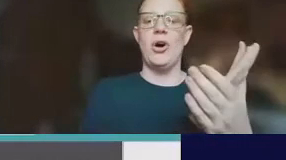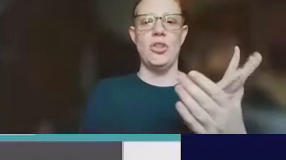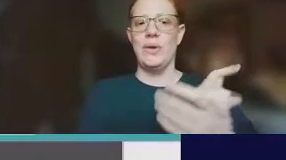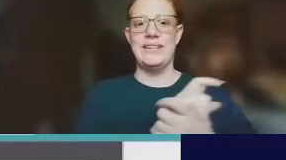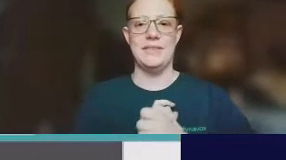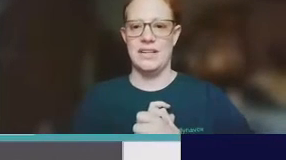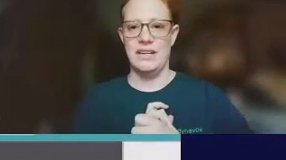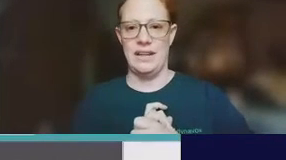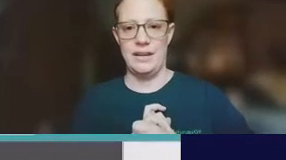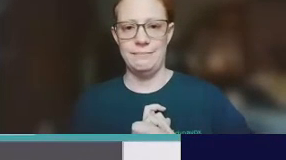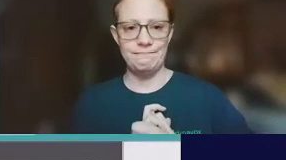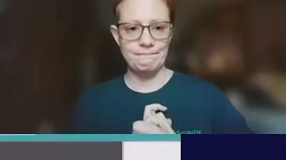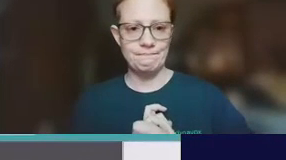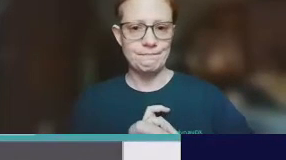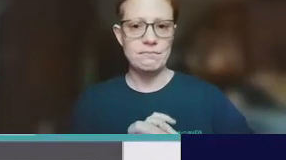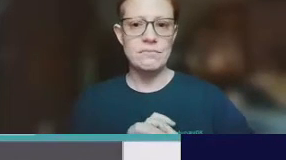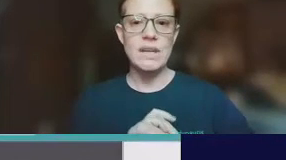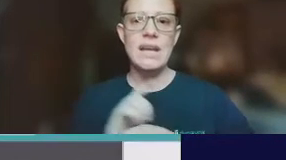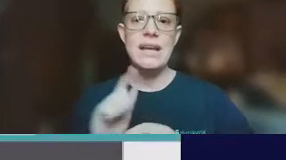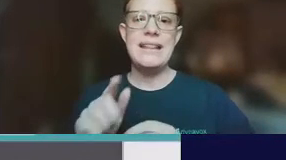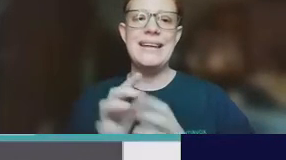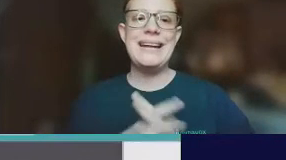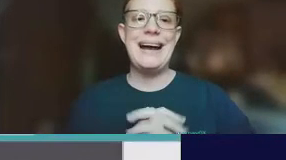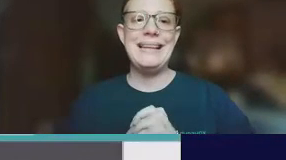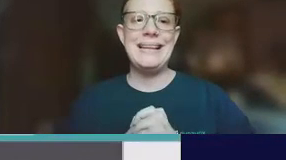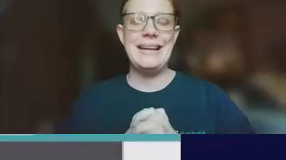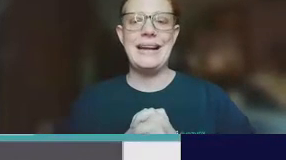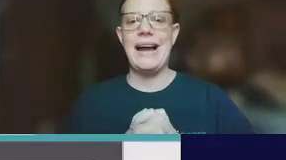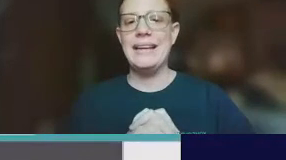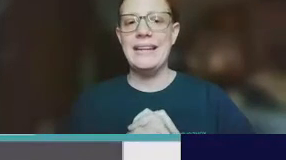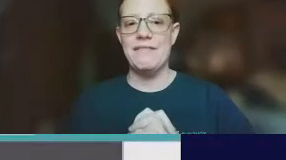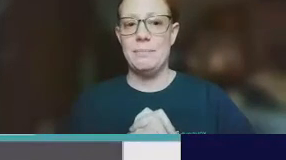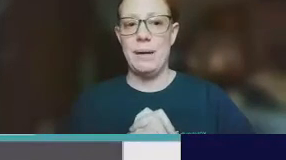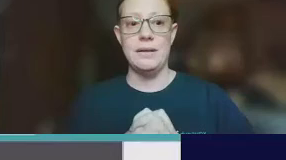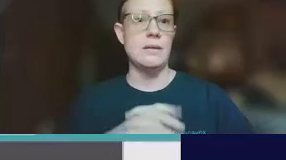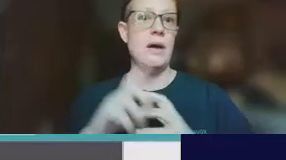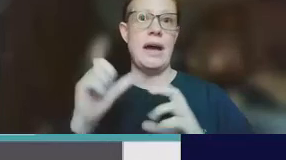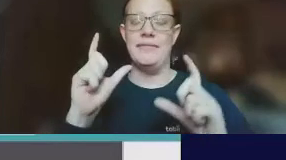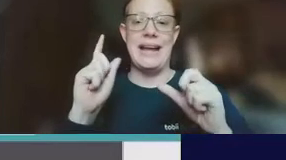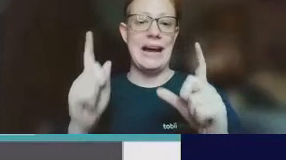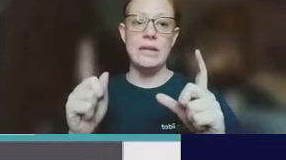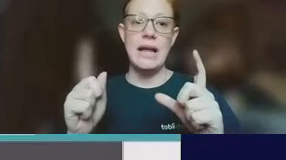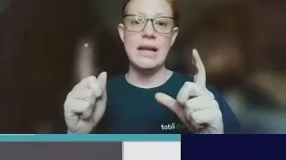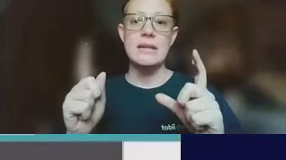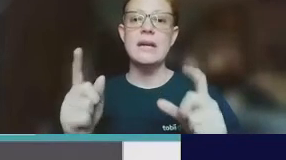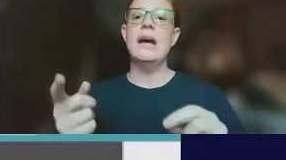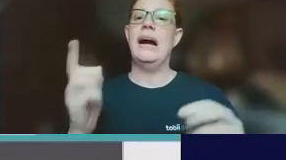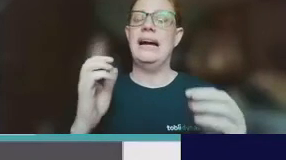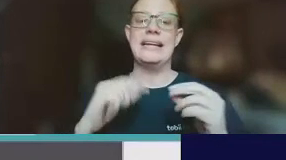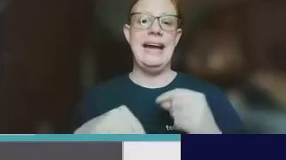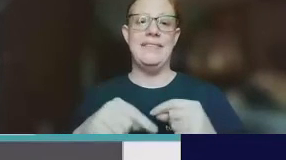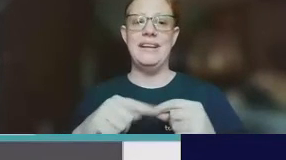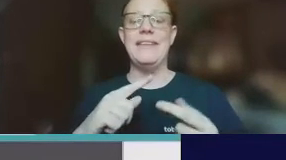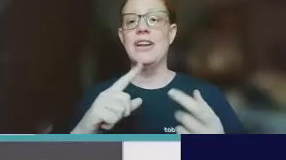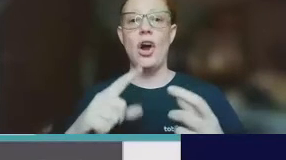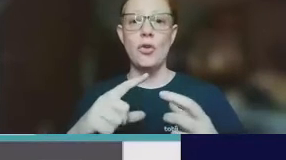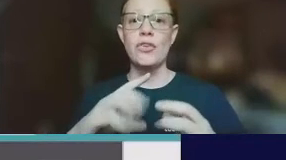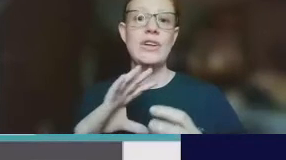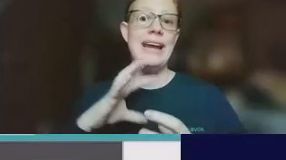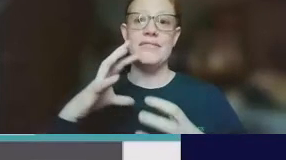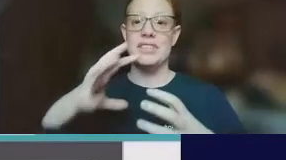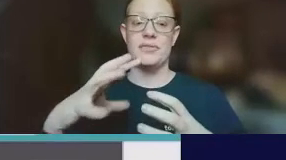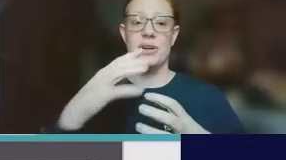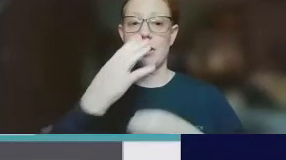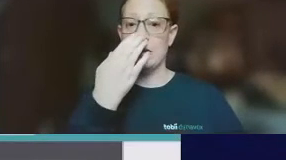that time all the way down to nothing. Then in highlighting, I can have the button have an outline. I can have it have an